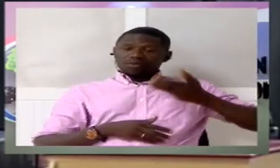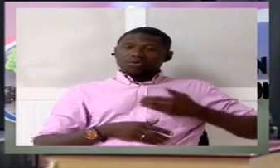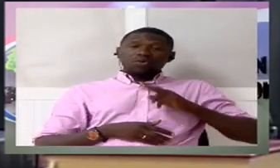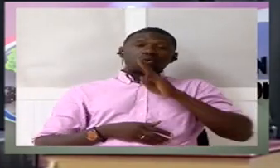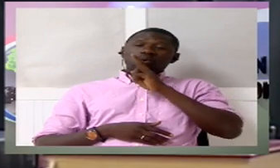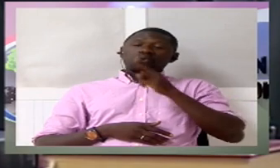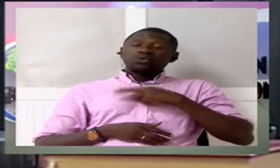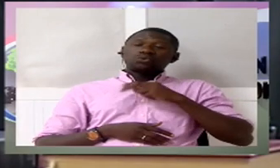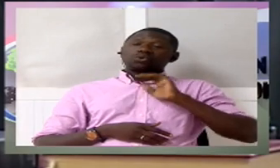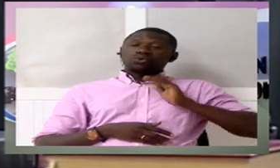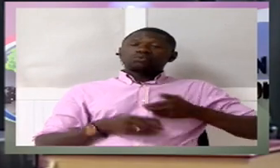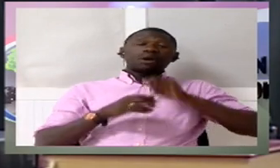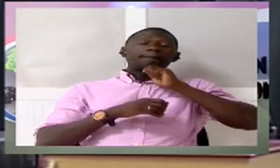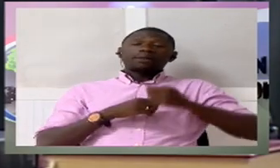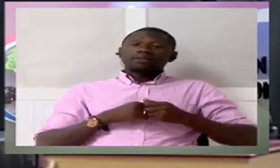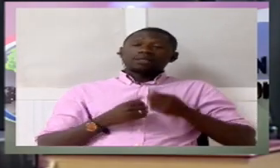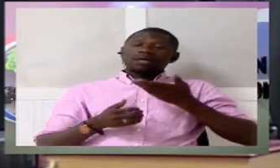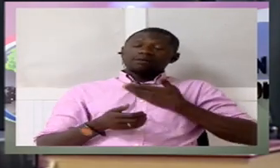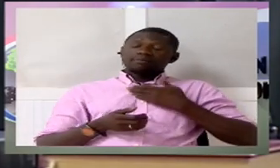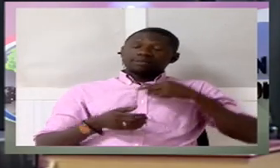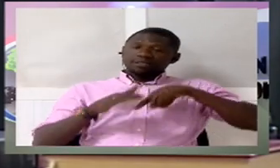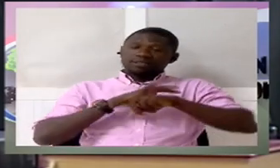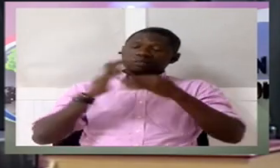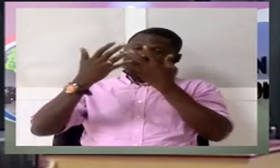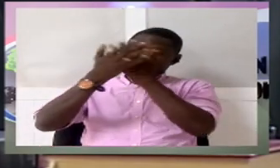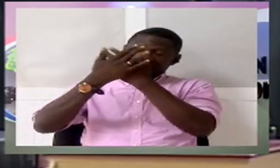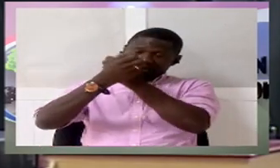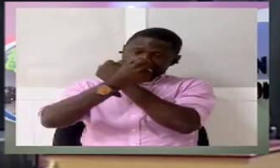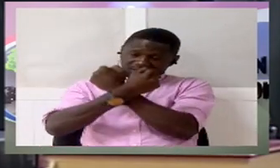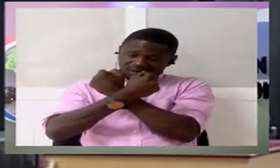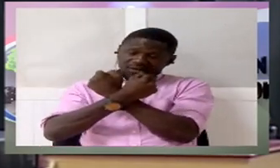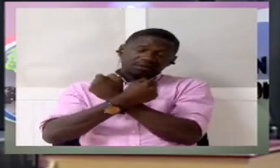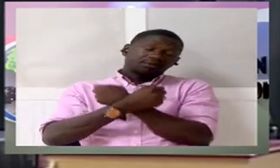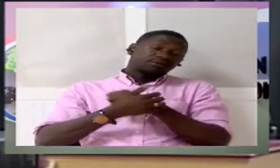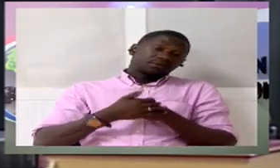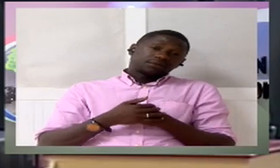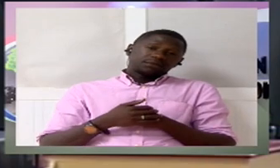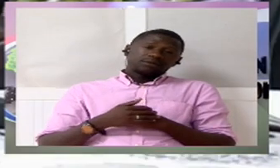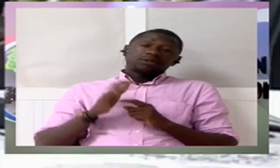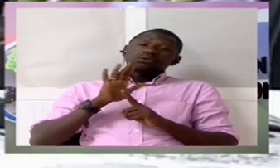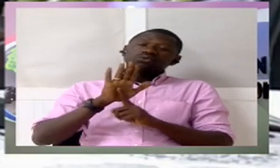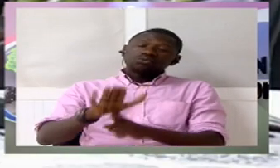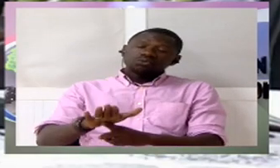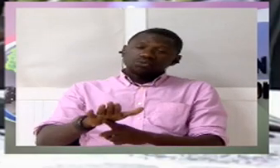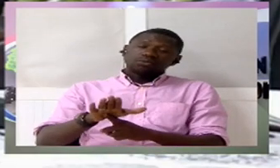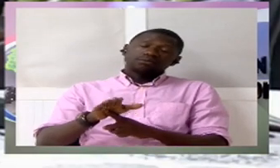Whose husbands. Menuke malu. Have been in custody. Tarta Marokono. Particularly.